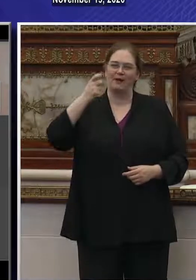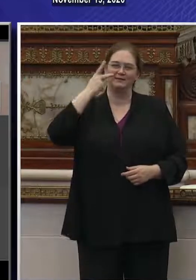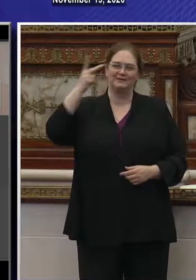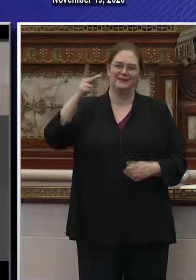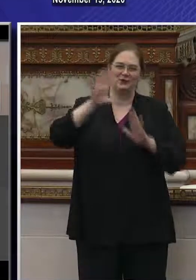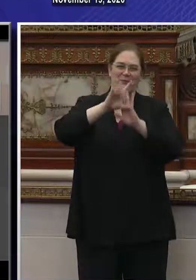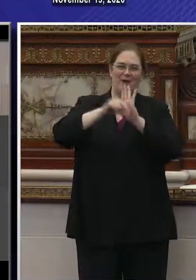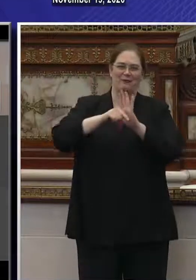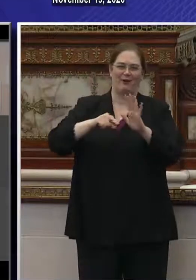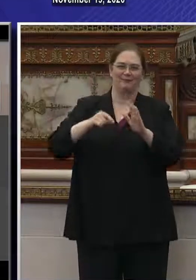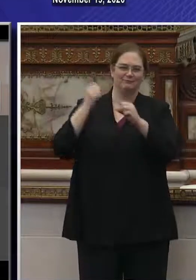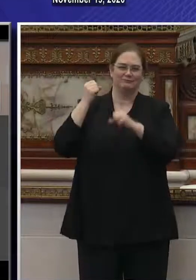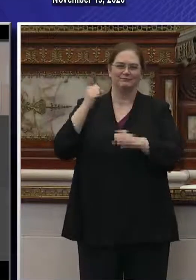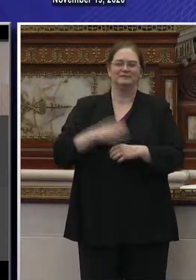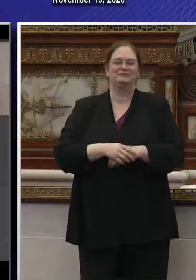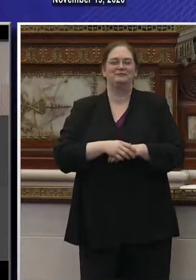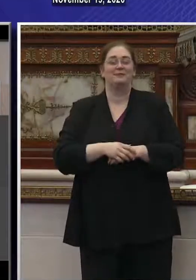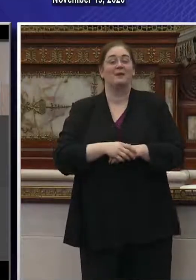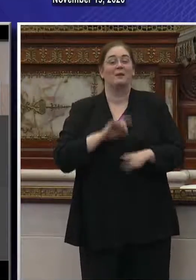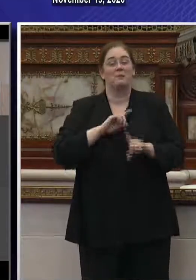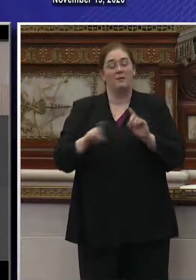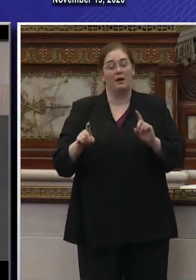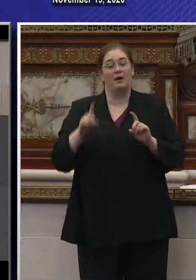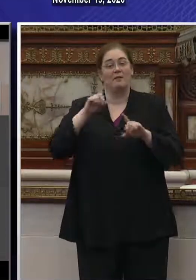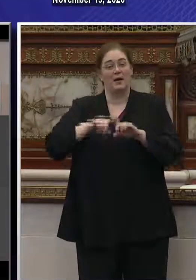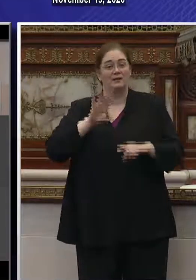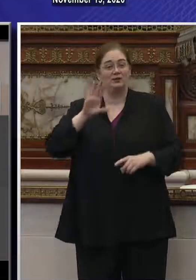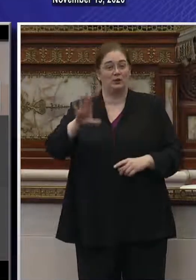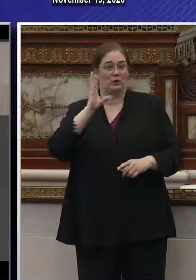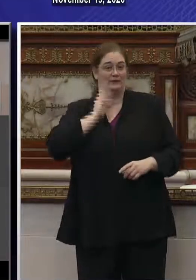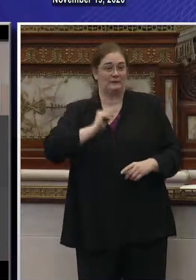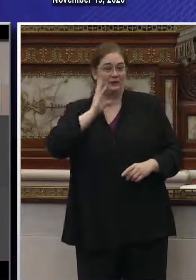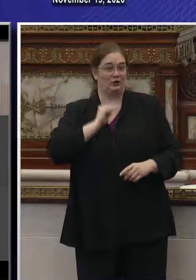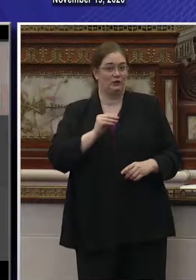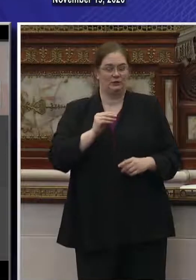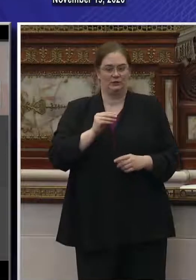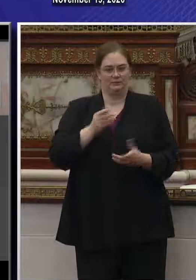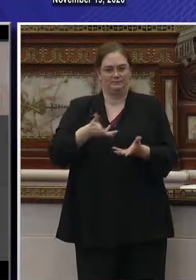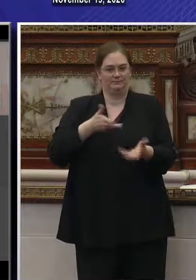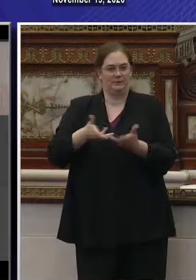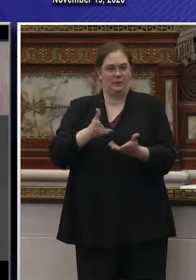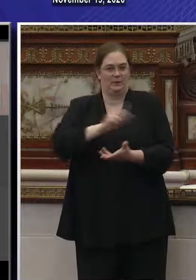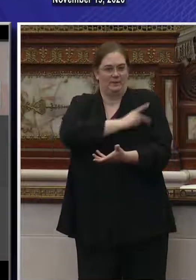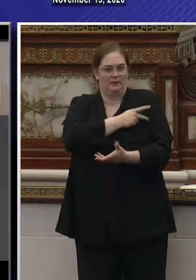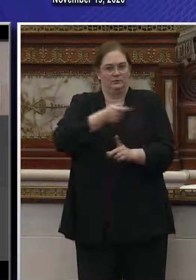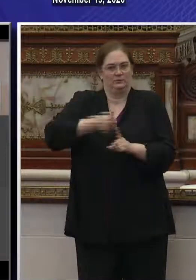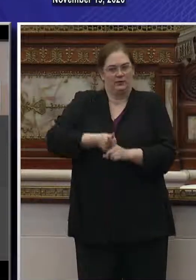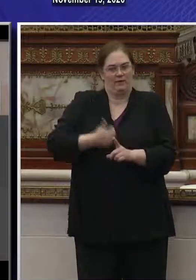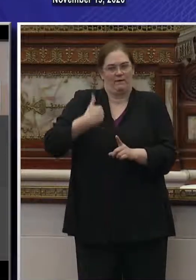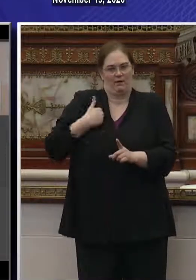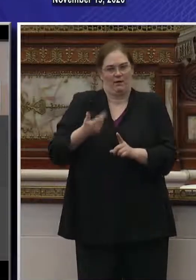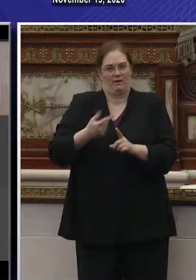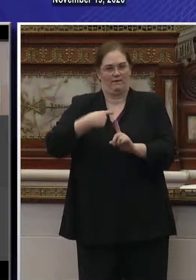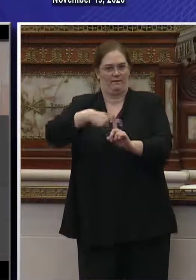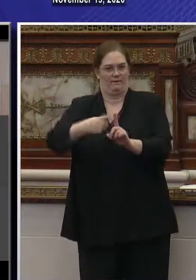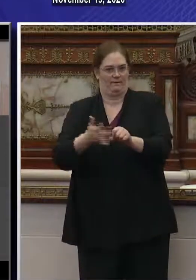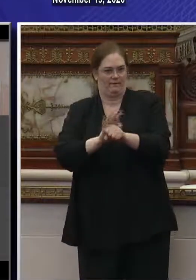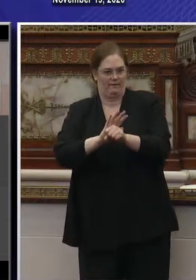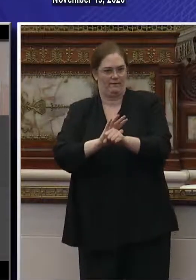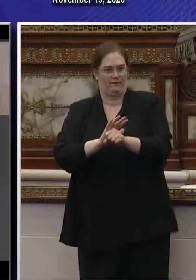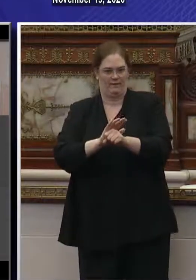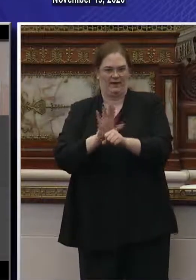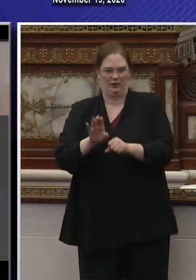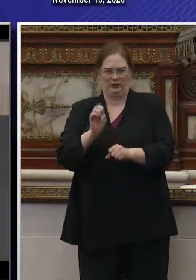background. But based on your experience treating patients with COVID in the ER and assisting with